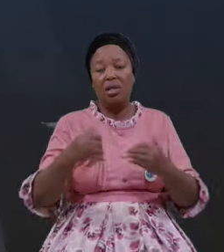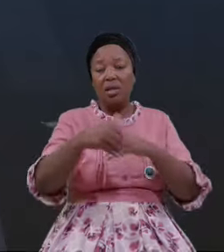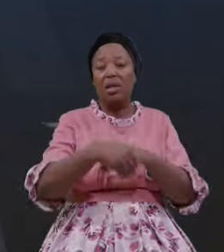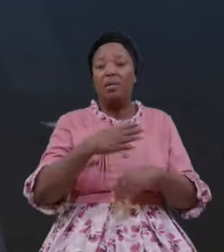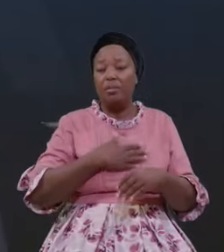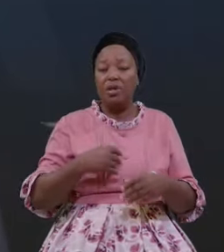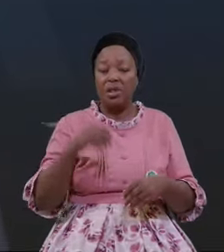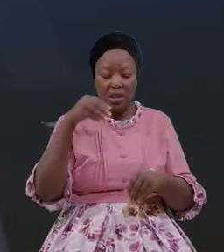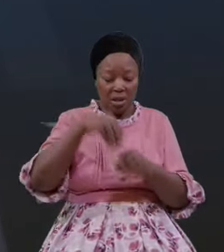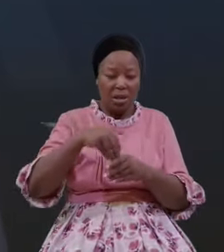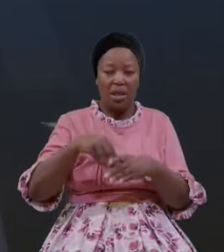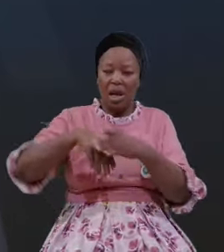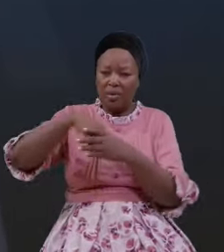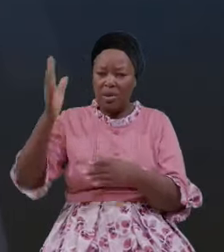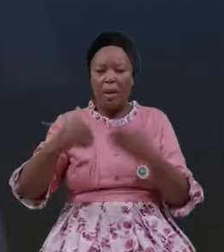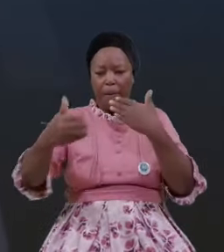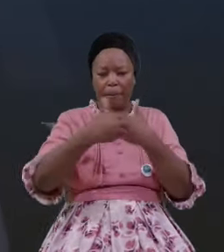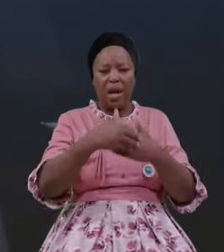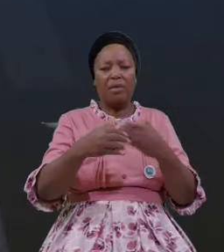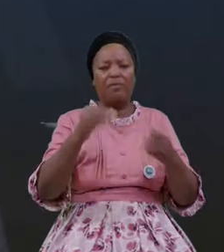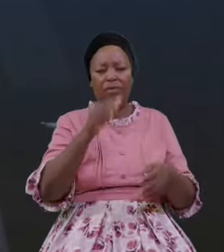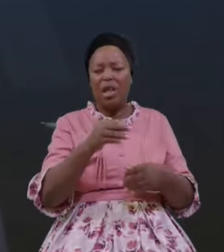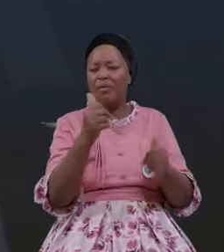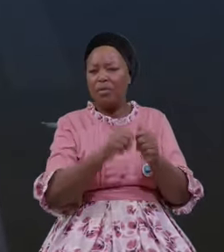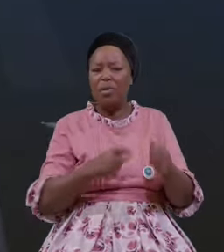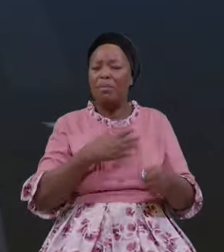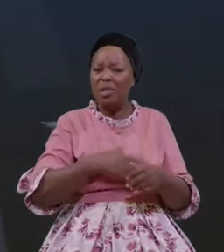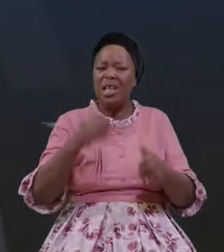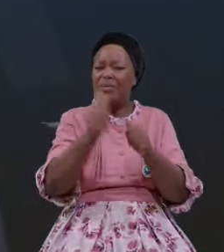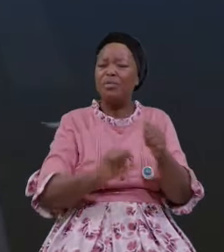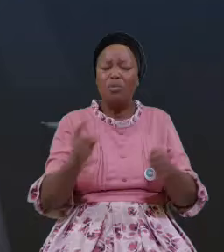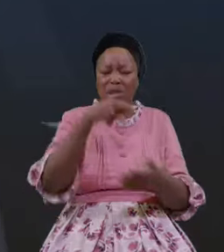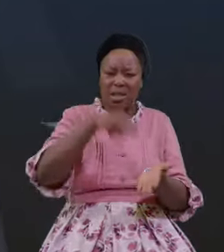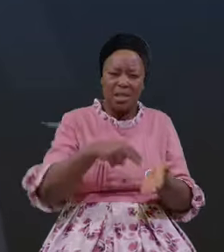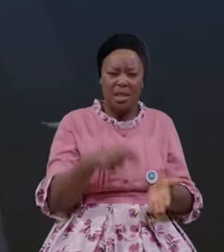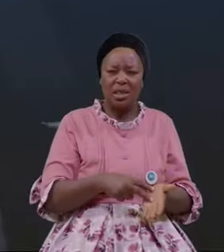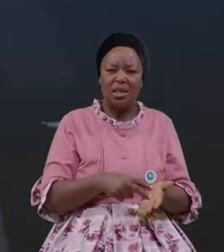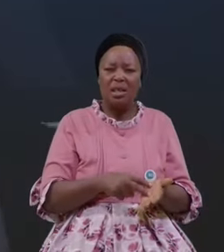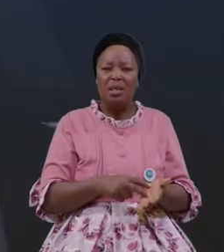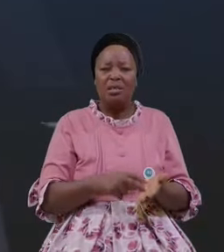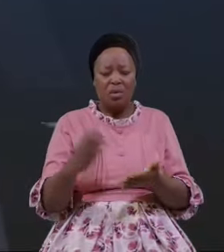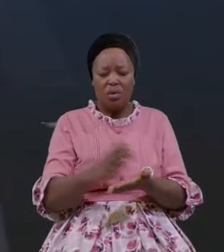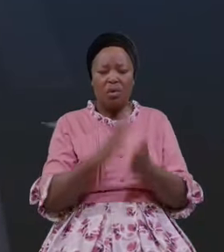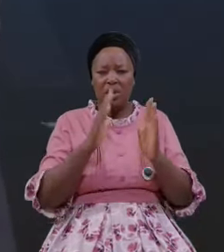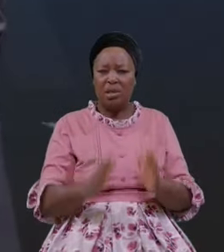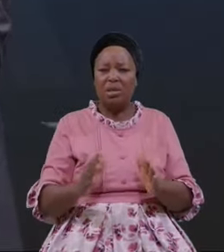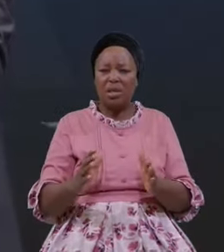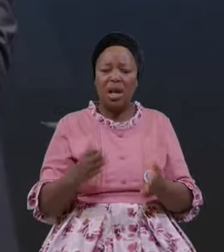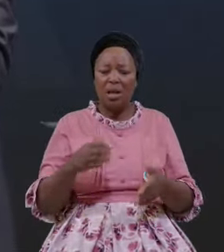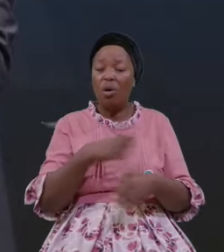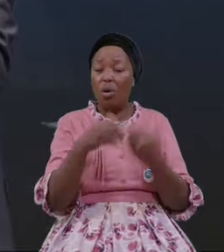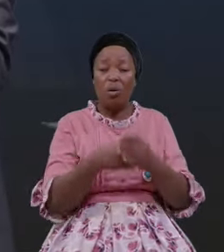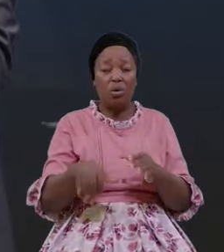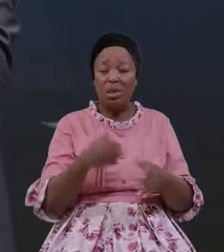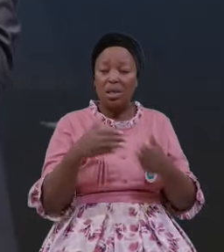workers, region overseers, group pastors, district coordinators, everybody, please. Choristers, could you go in now to capture the. Don't cancel.